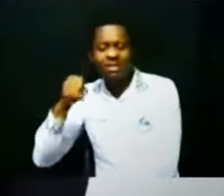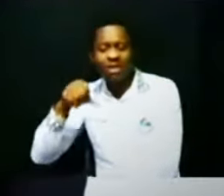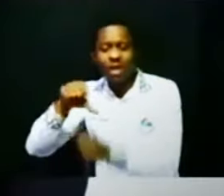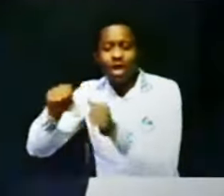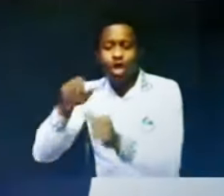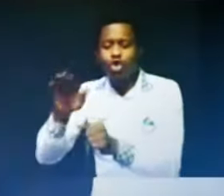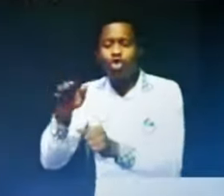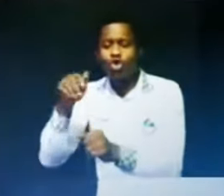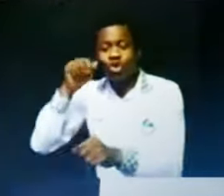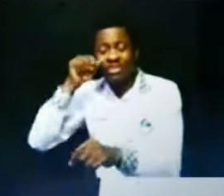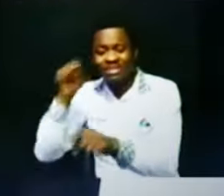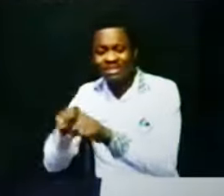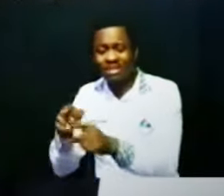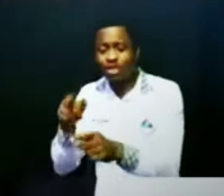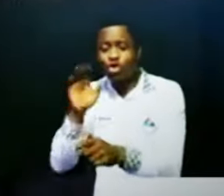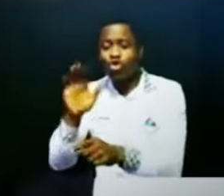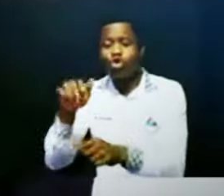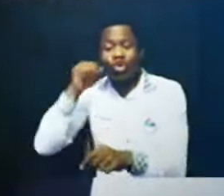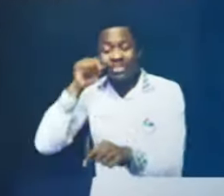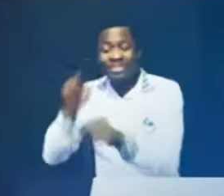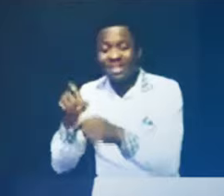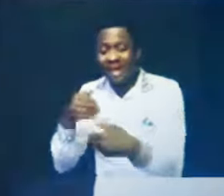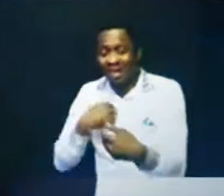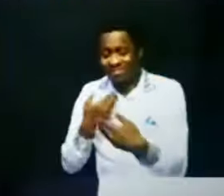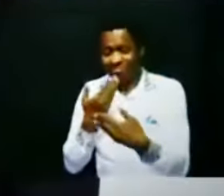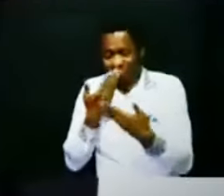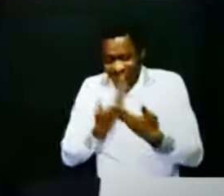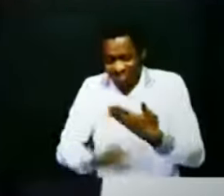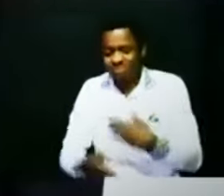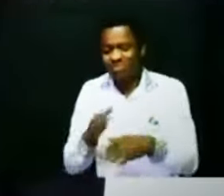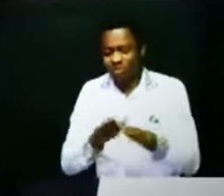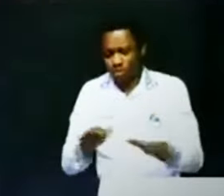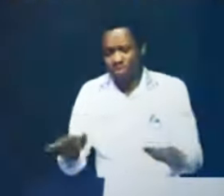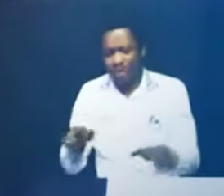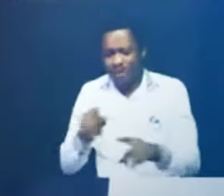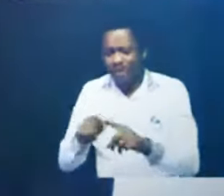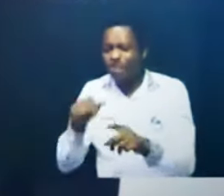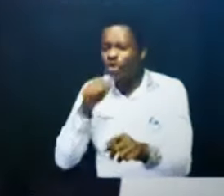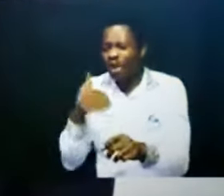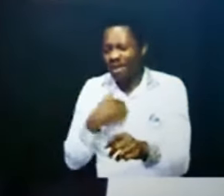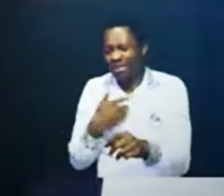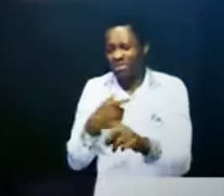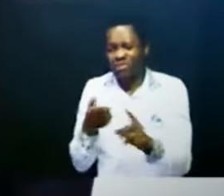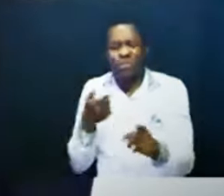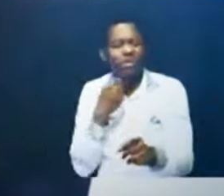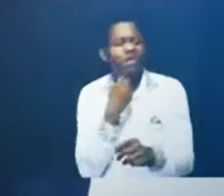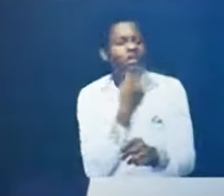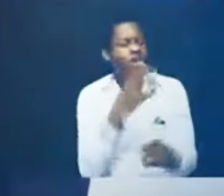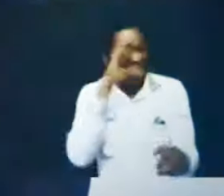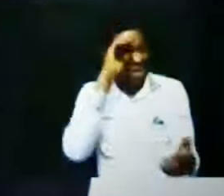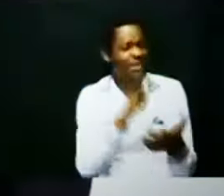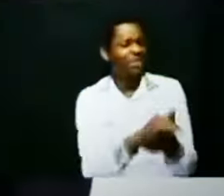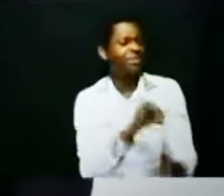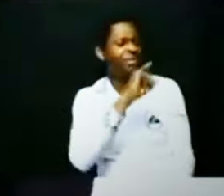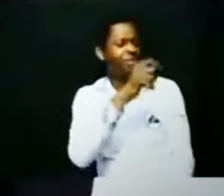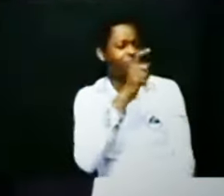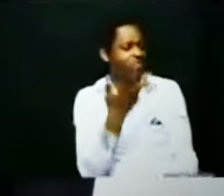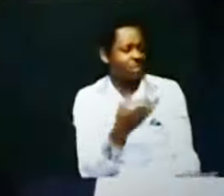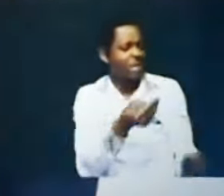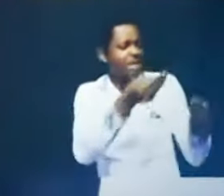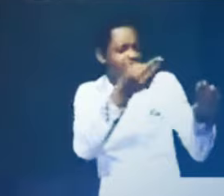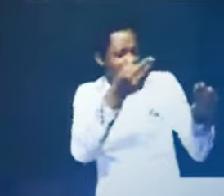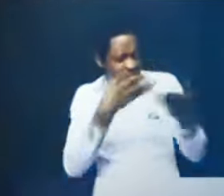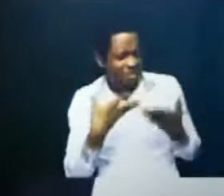ano ochi. "Give me children, or else I will die." Mame ma, anyesa, mewu. Jacob became angry with her and